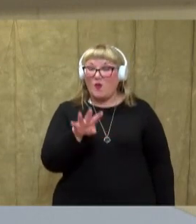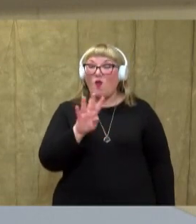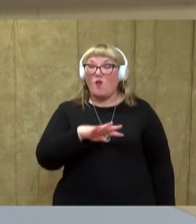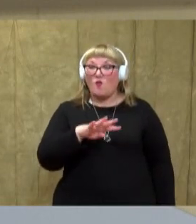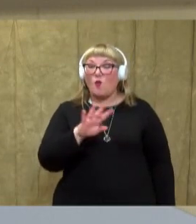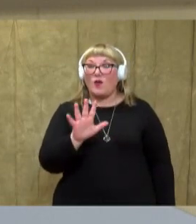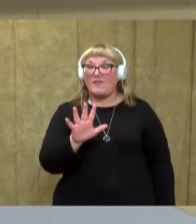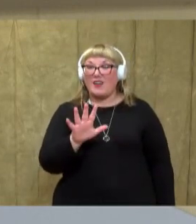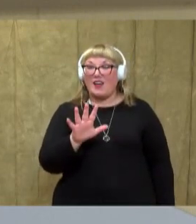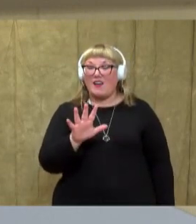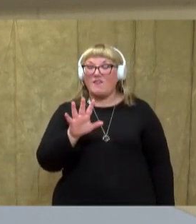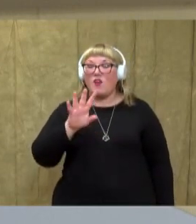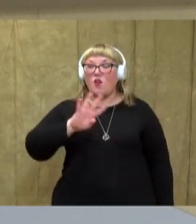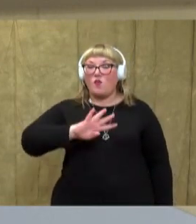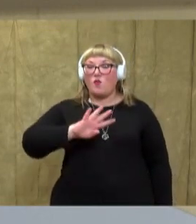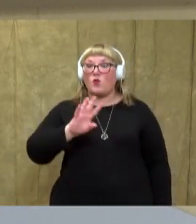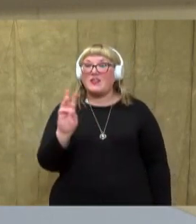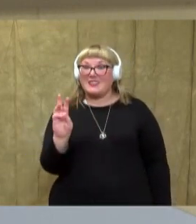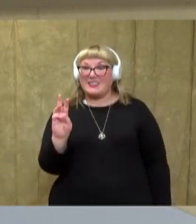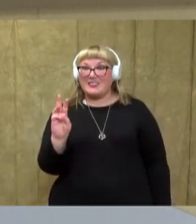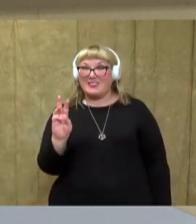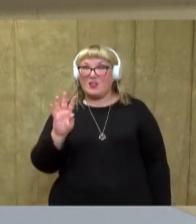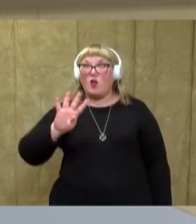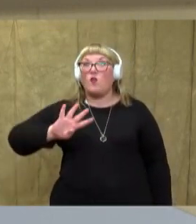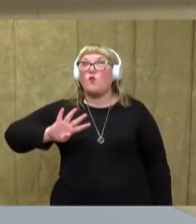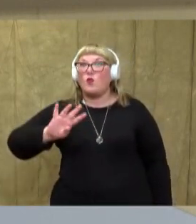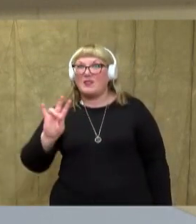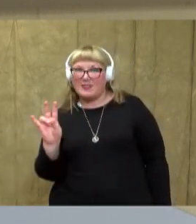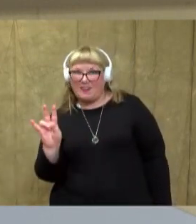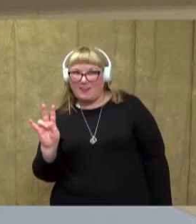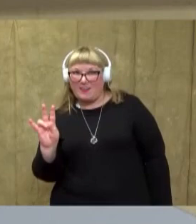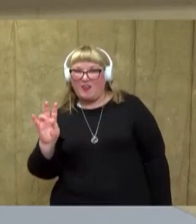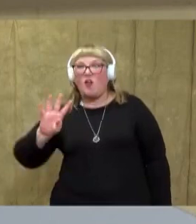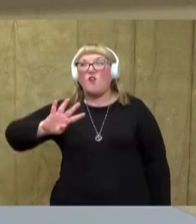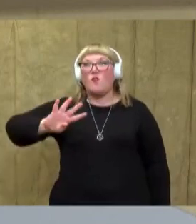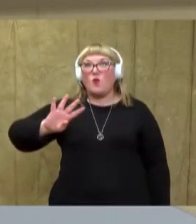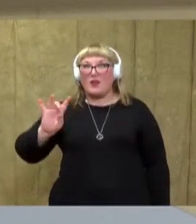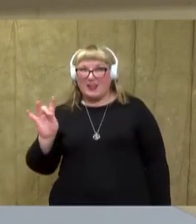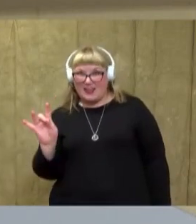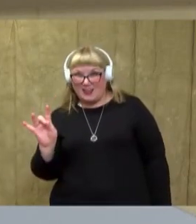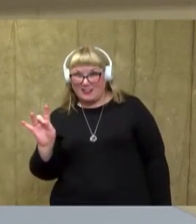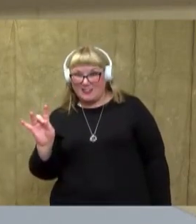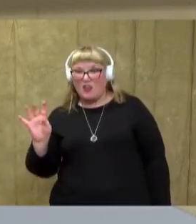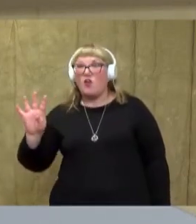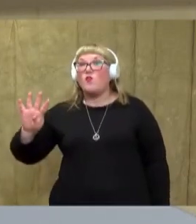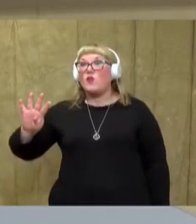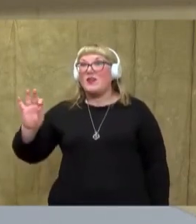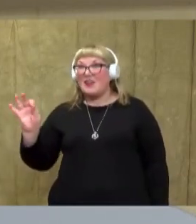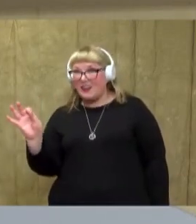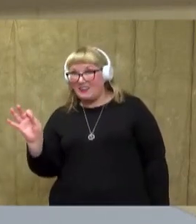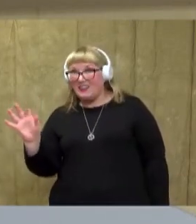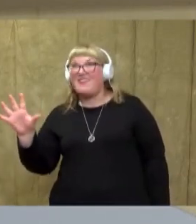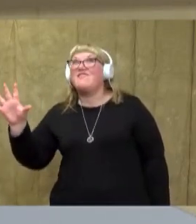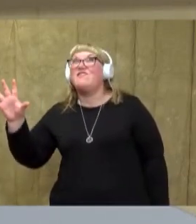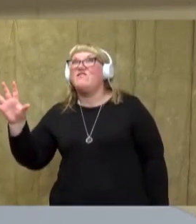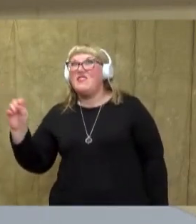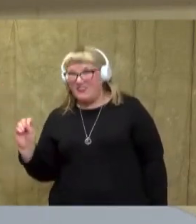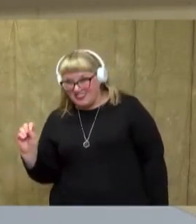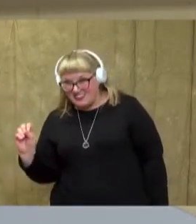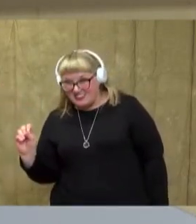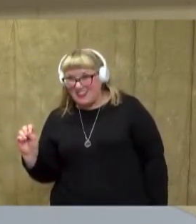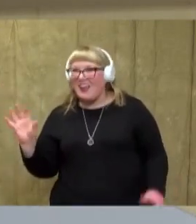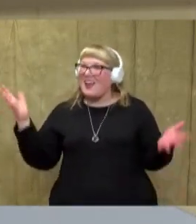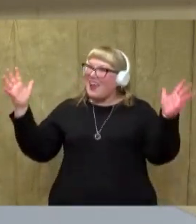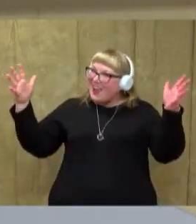44, 45, 46, 47, 48, 49,